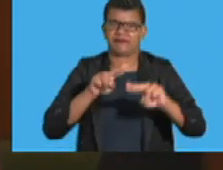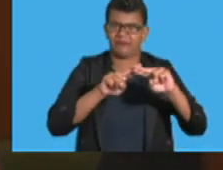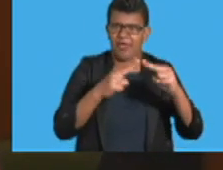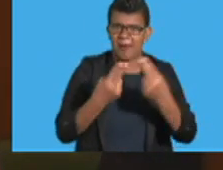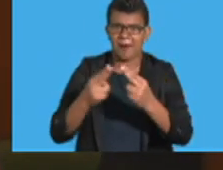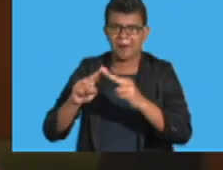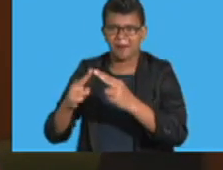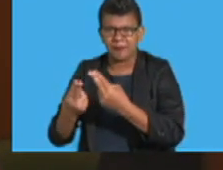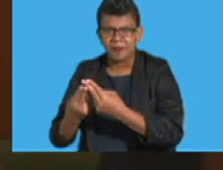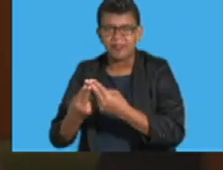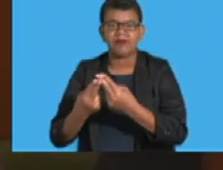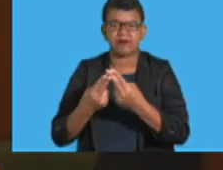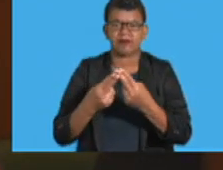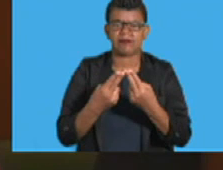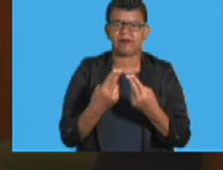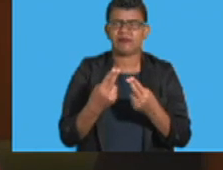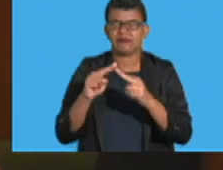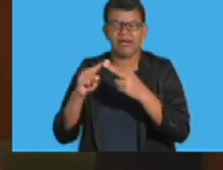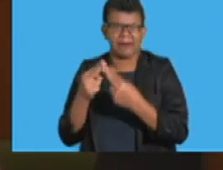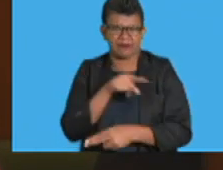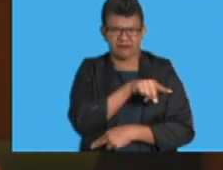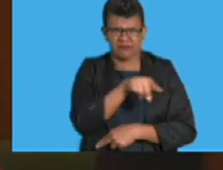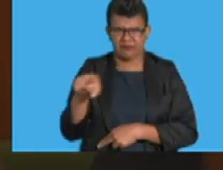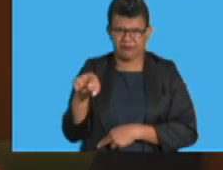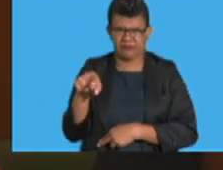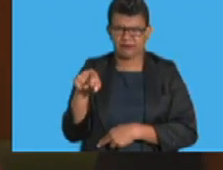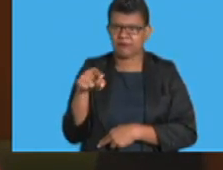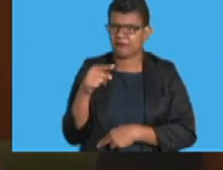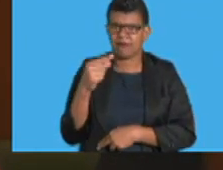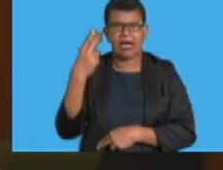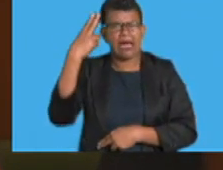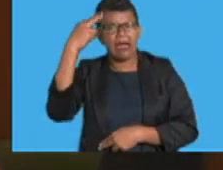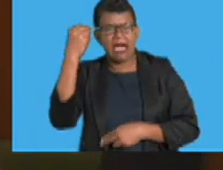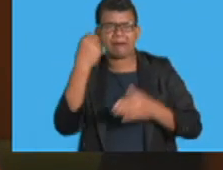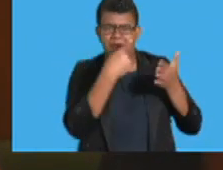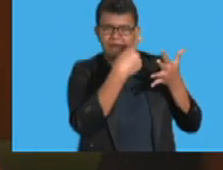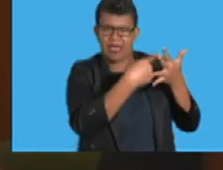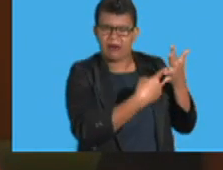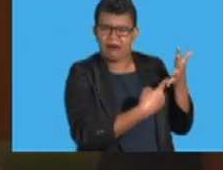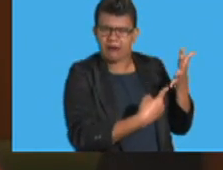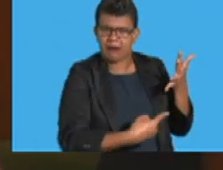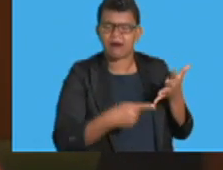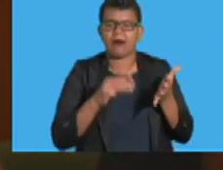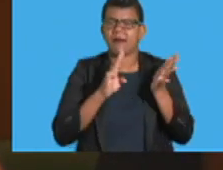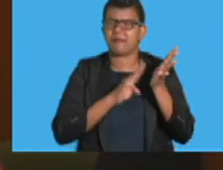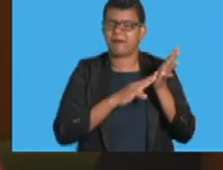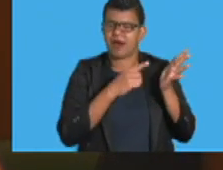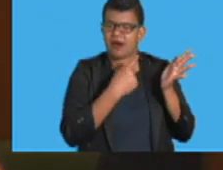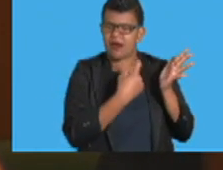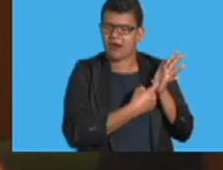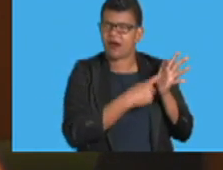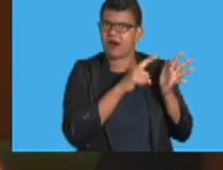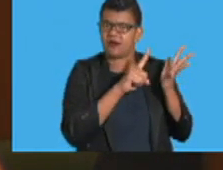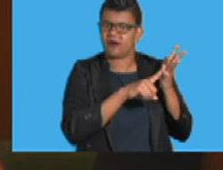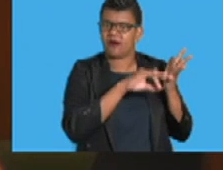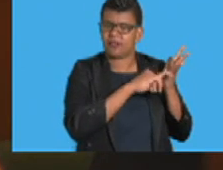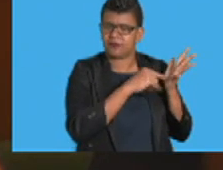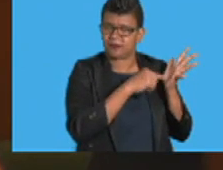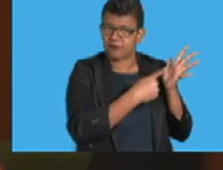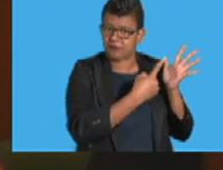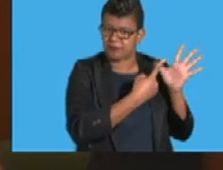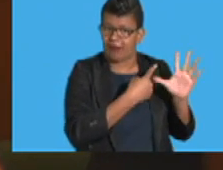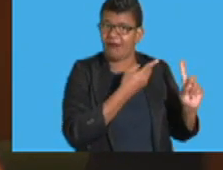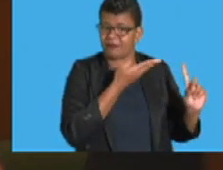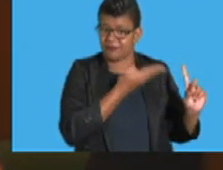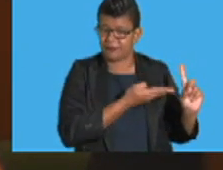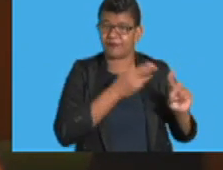Sindaman and Mr. and Mrs. Simon Moivalu, Tokasai and Saizma, Mr. and Mrs. Usta, Mr. B, Mr. Mustak and family, Shop and Save managers and family, Shail